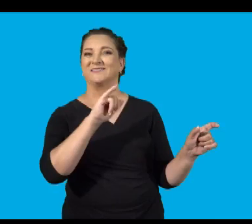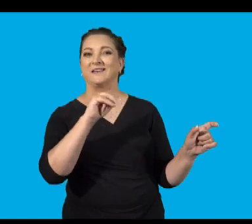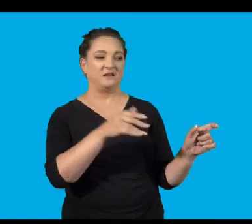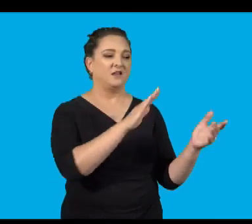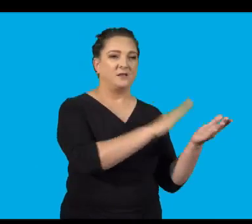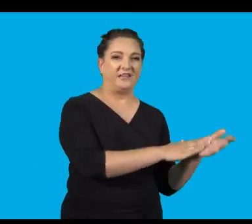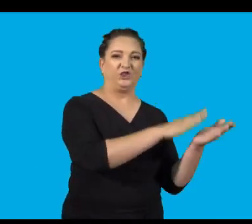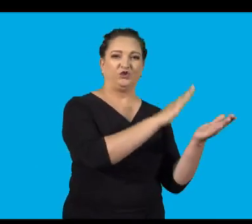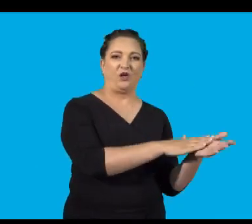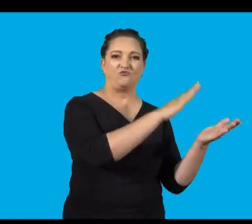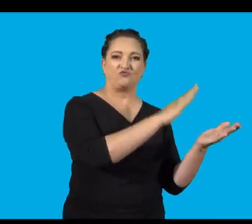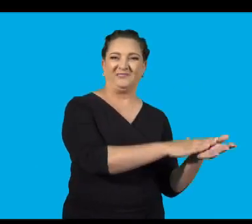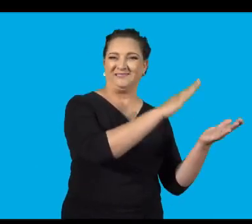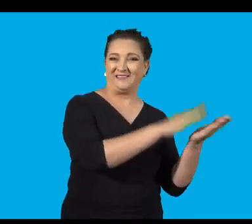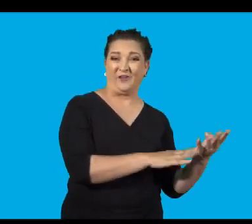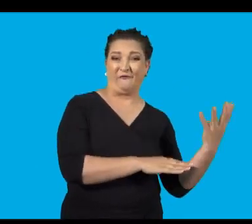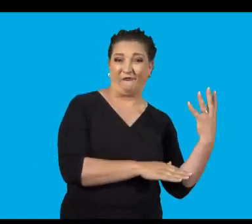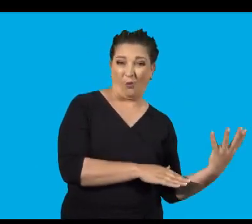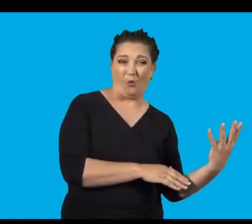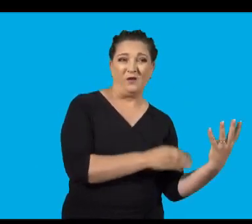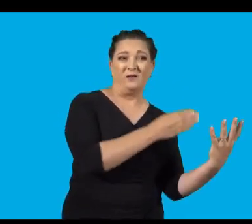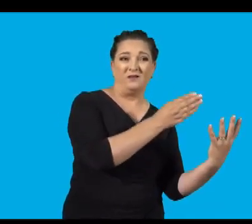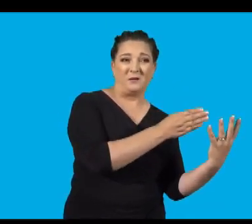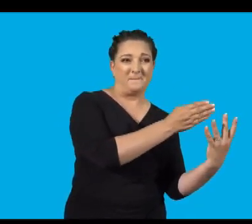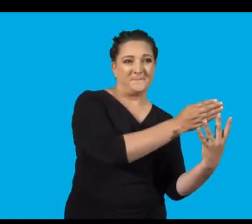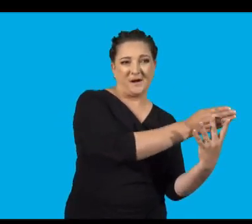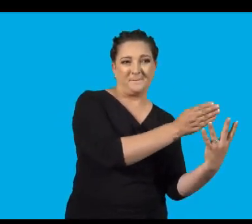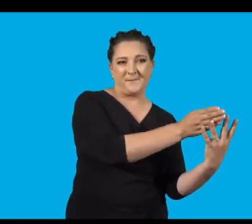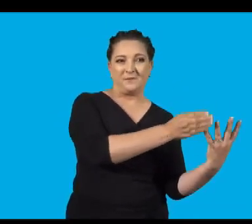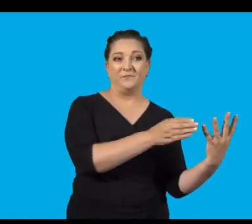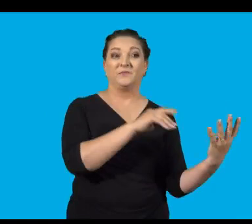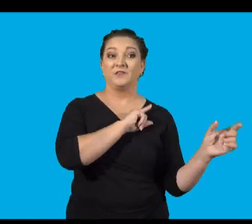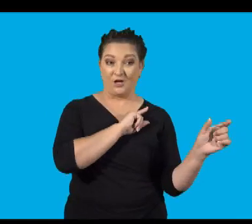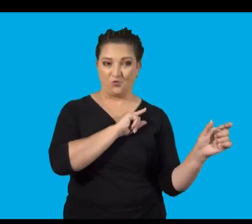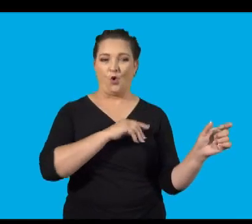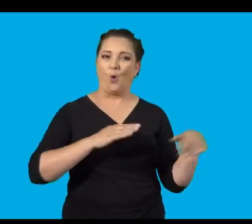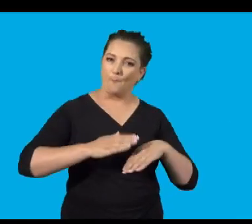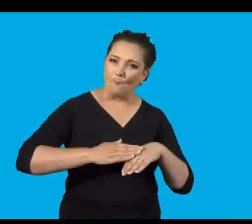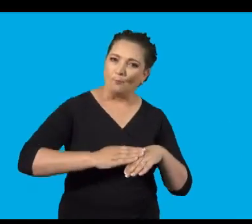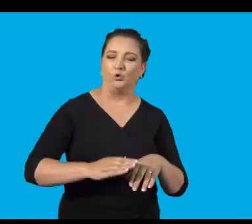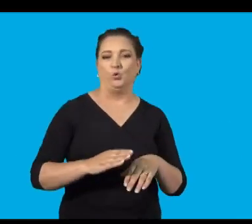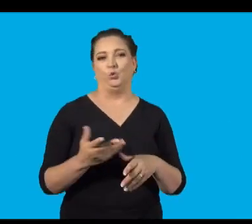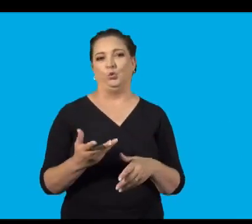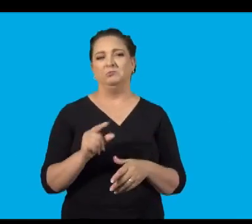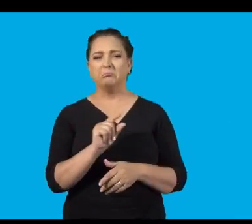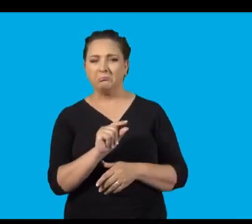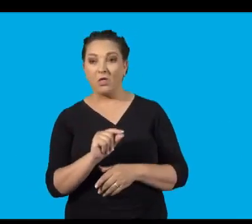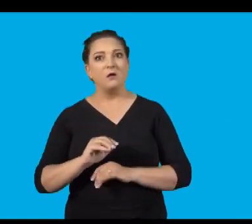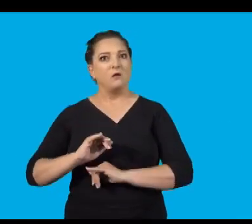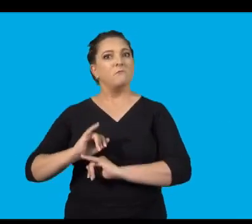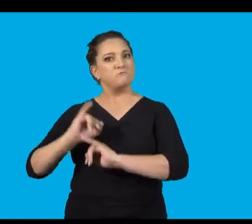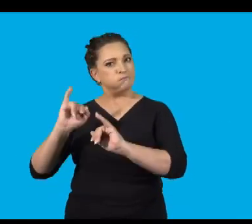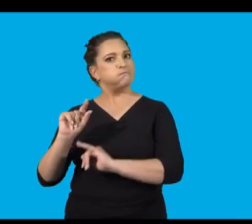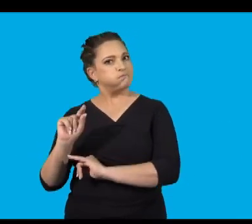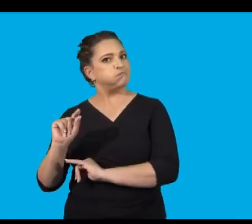Interesting. Look at our amount of syllables. So it's more interesting, most interesting. Now these are the exceptions, all right?